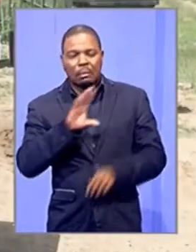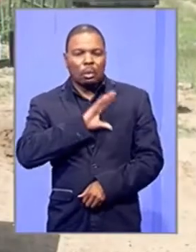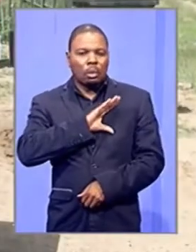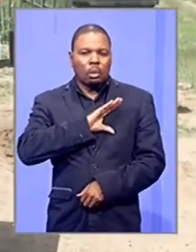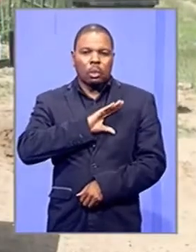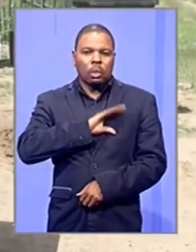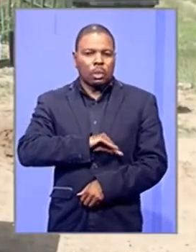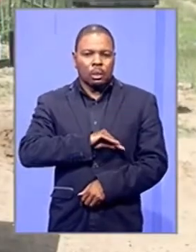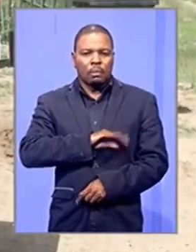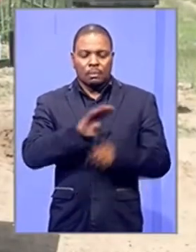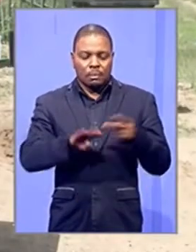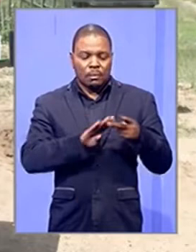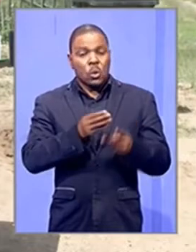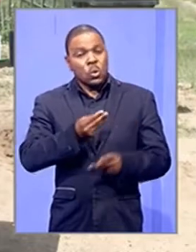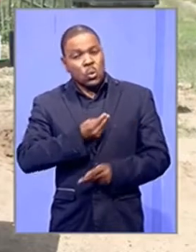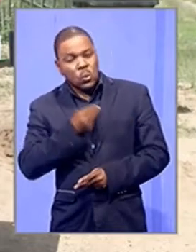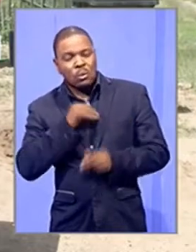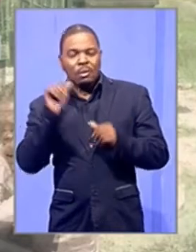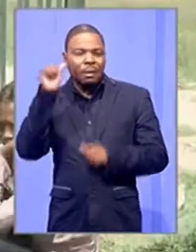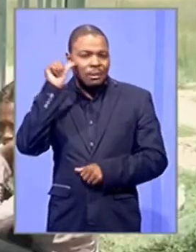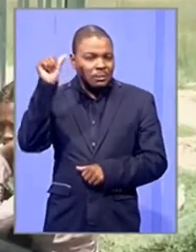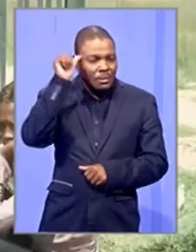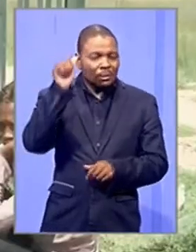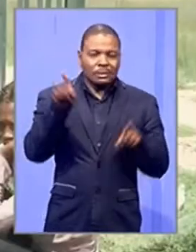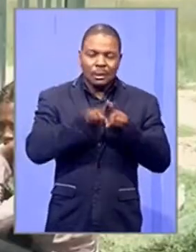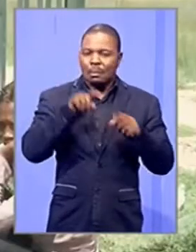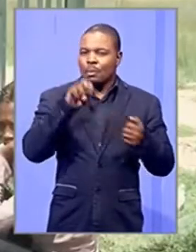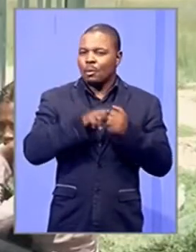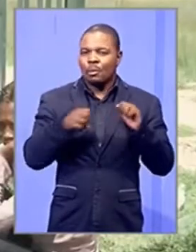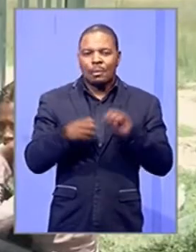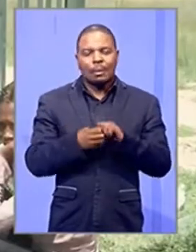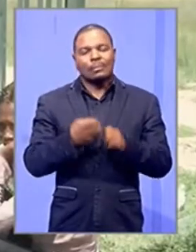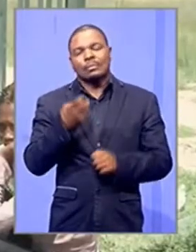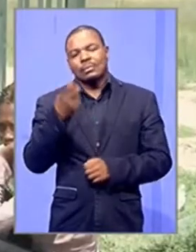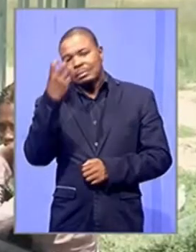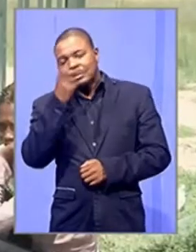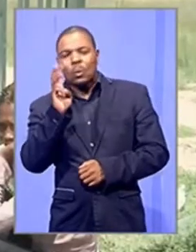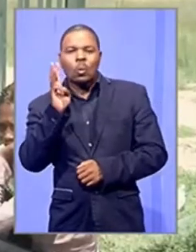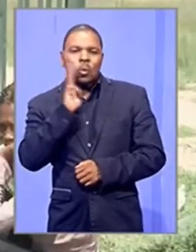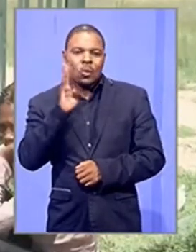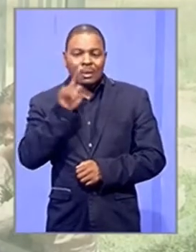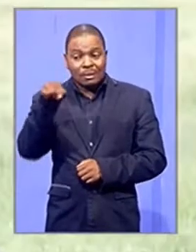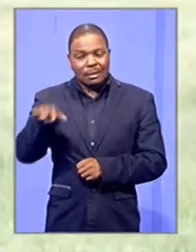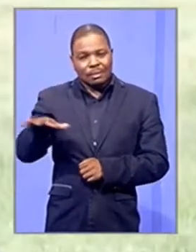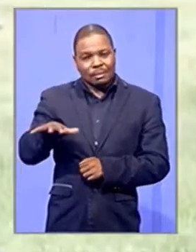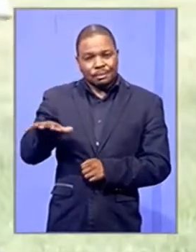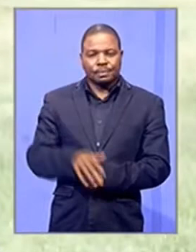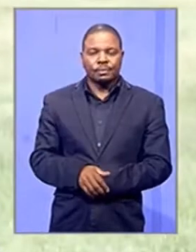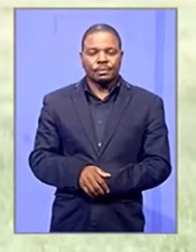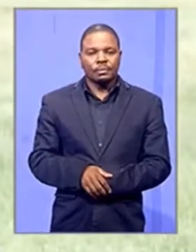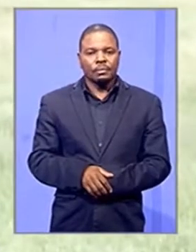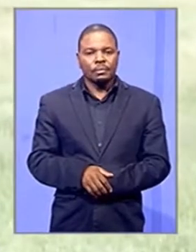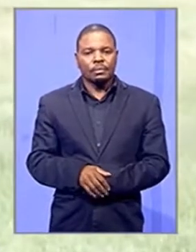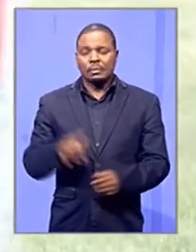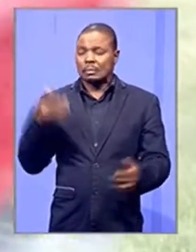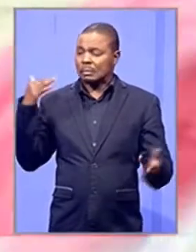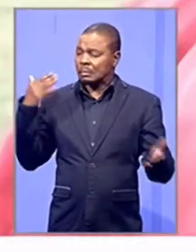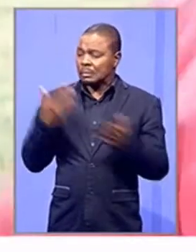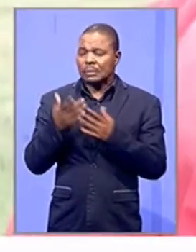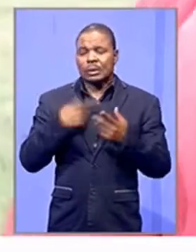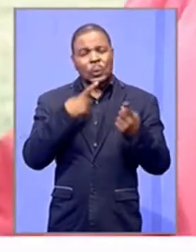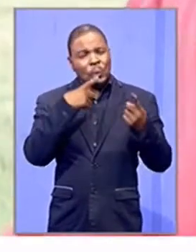tshepo, ba swa le batho ba bagolo ba rwele boima bja go humana metsi ka mothopong wo. Ha esale metlhene ntse re lla ka